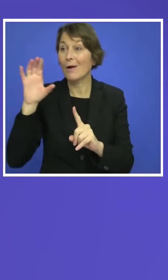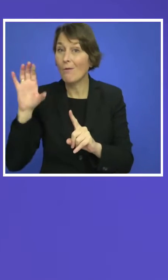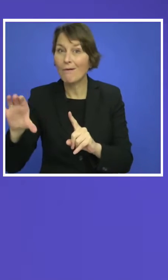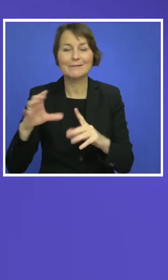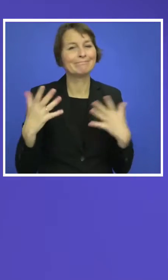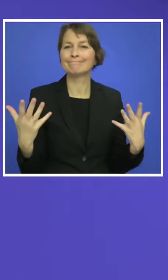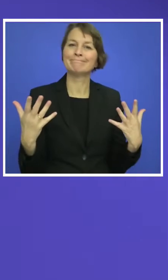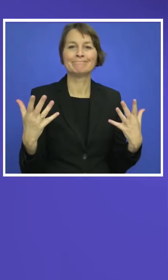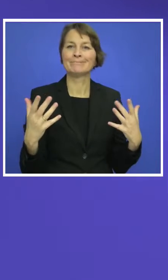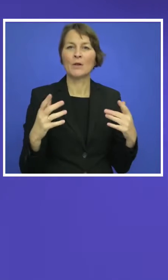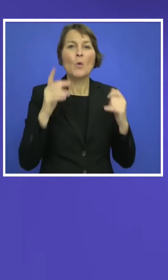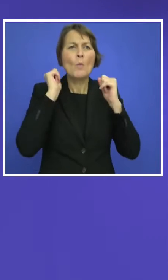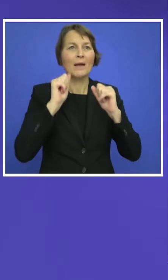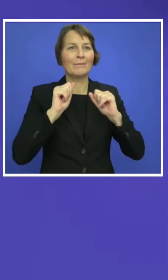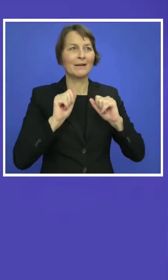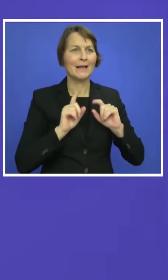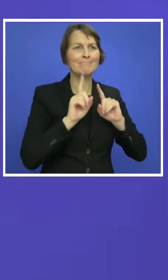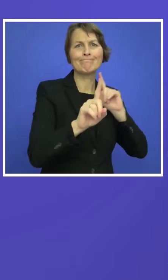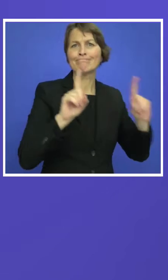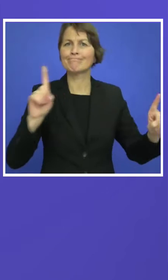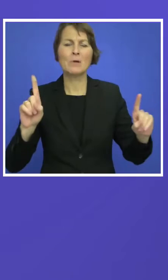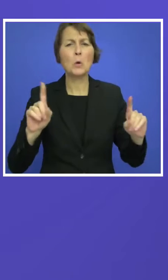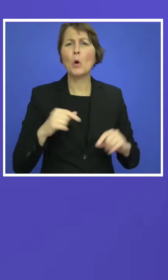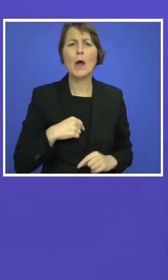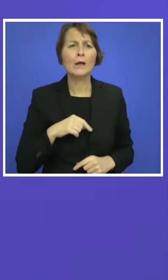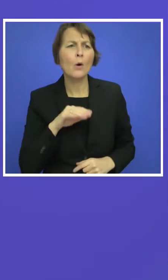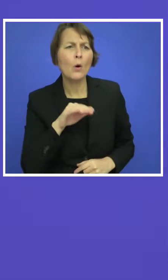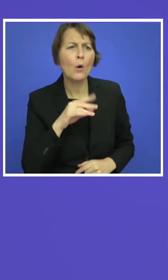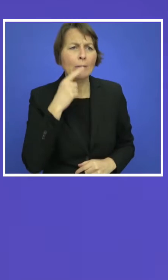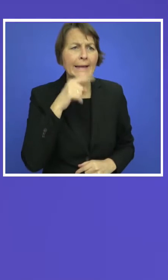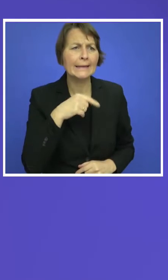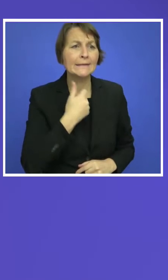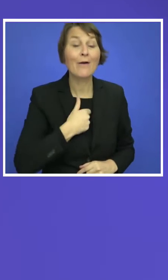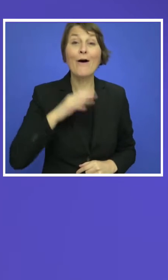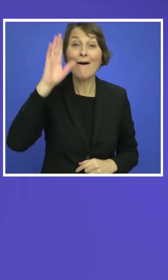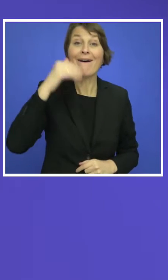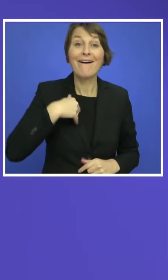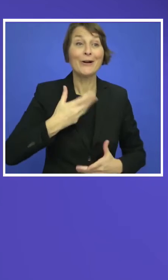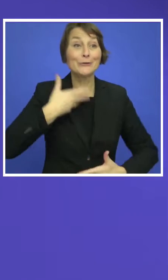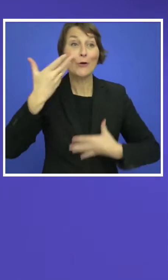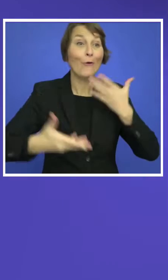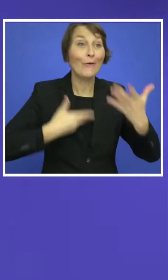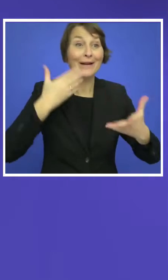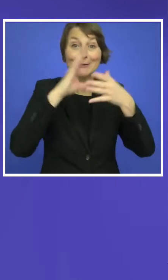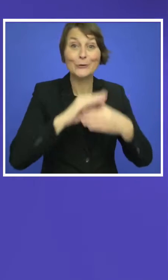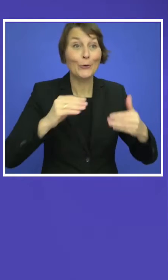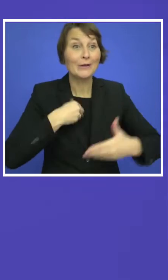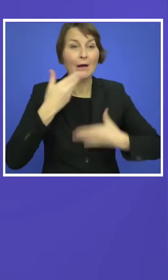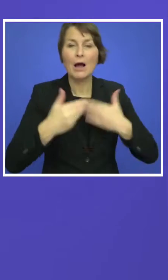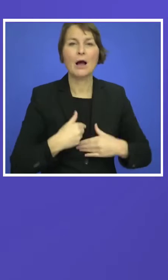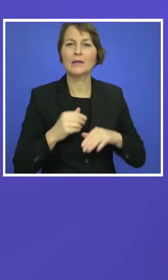less often the focus or protagonists of news stories. Women are being much less often than